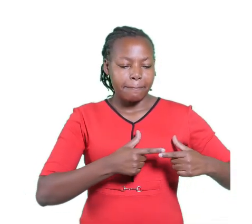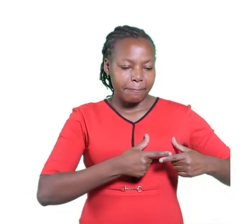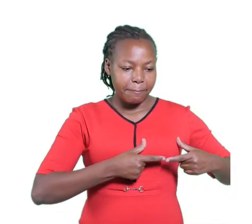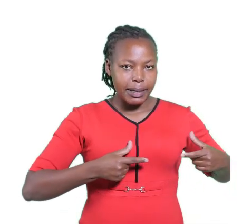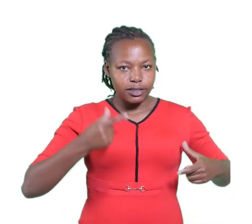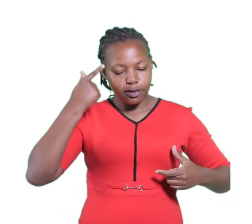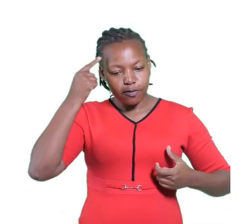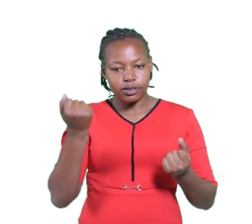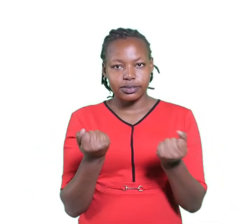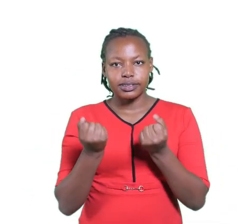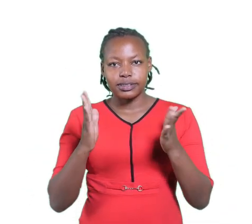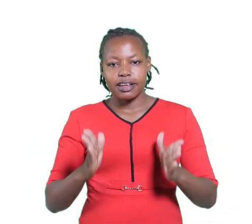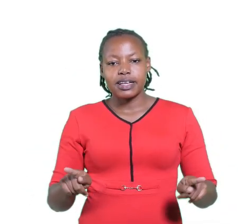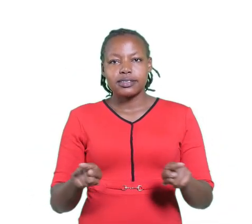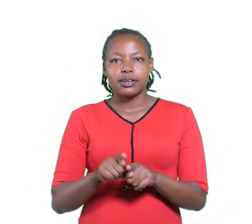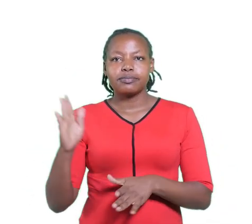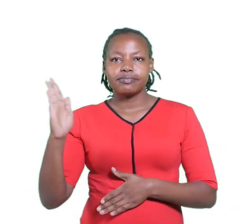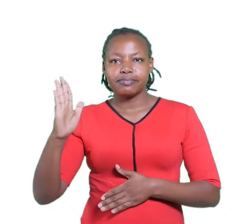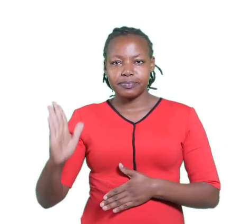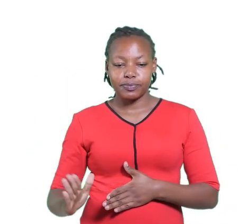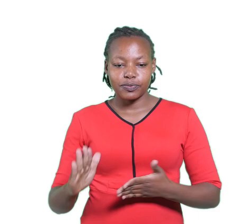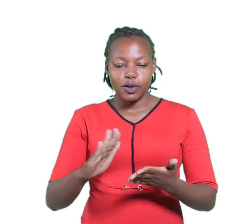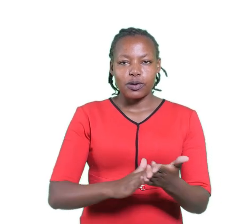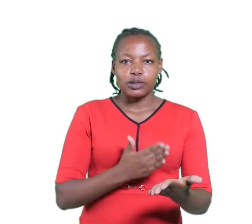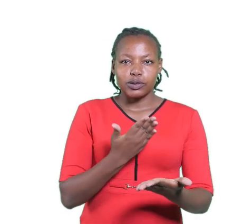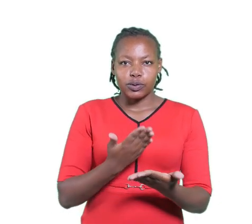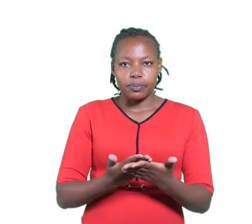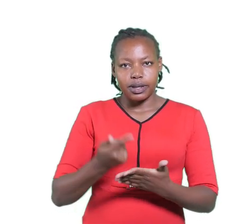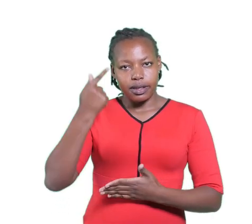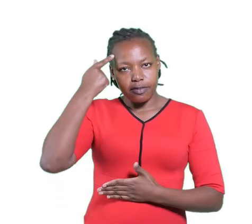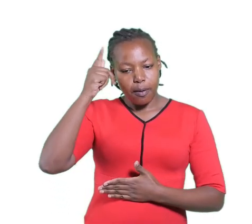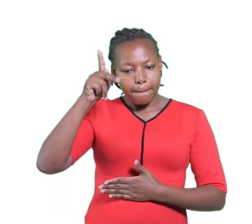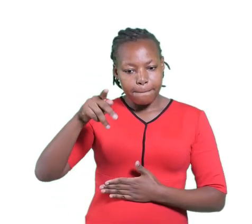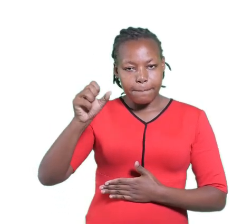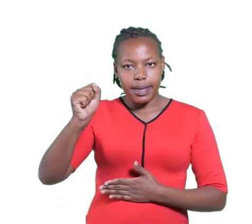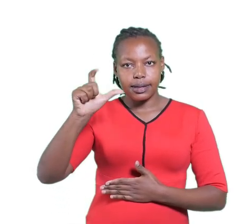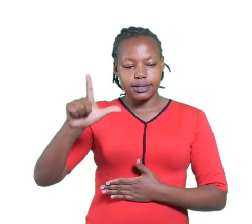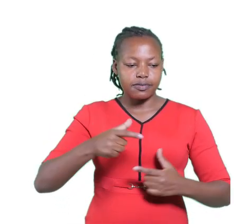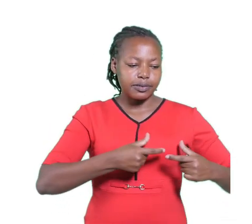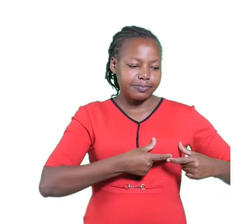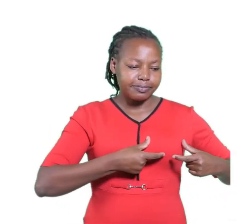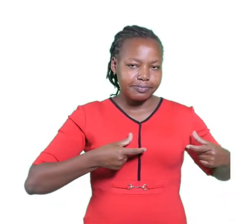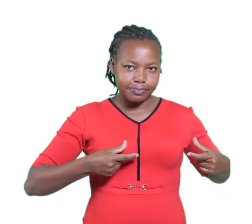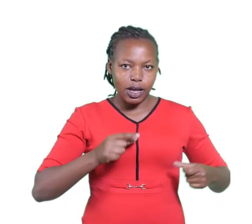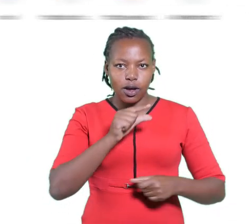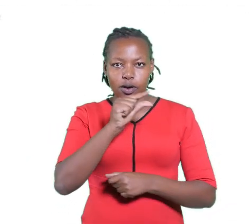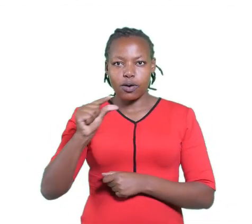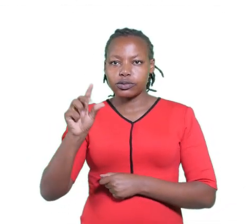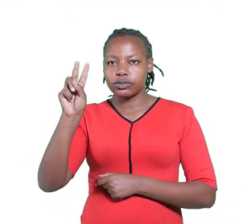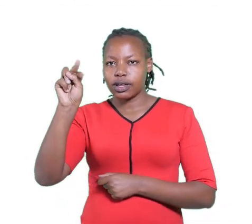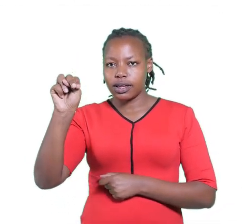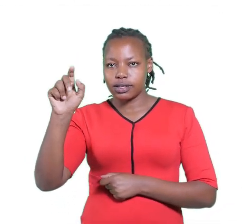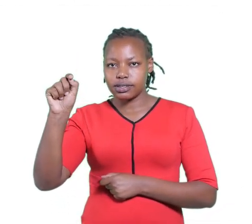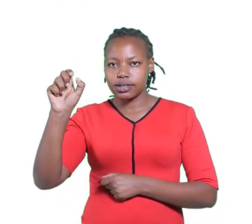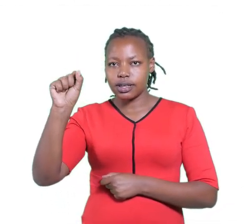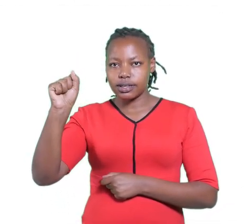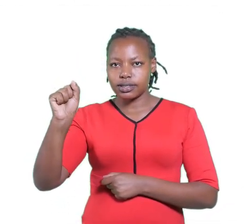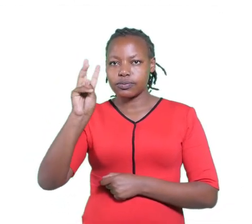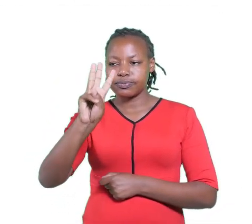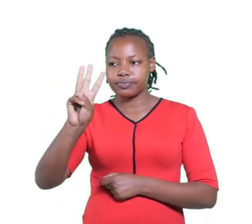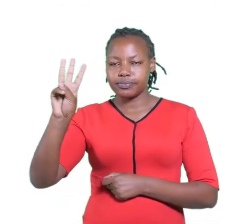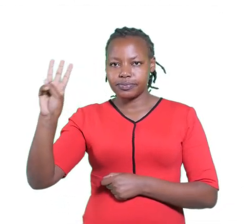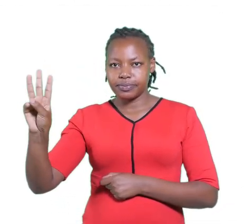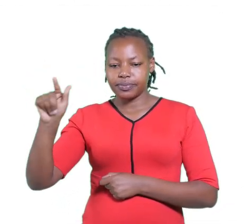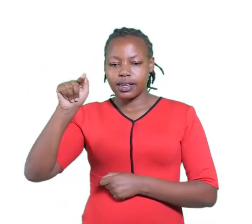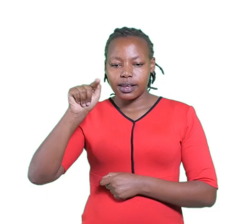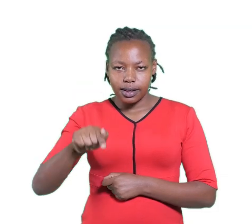and conductors. To apply for a PSV badge, go to NTSA website, click